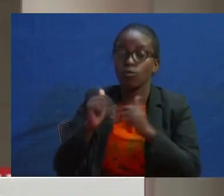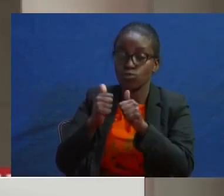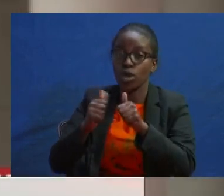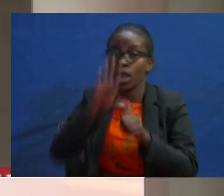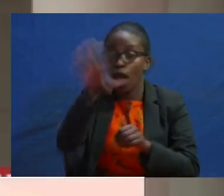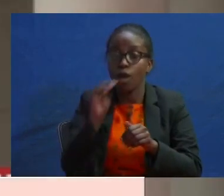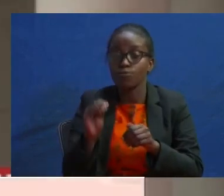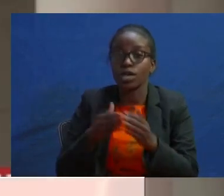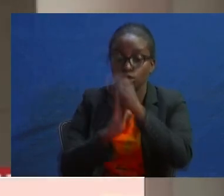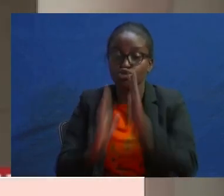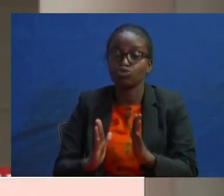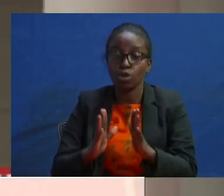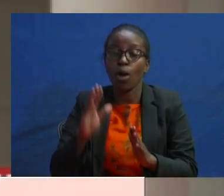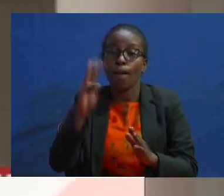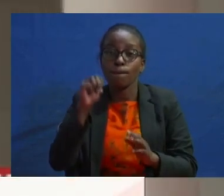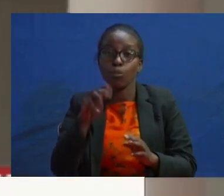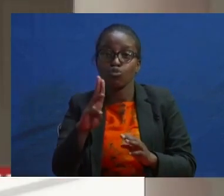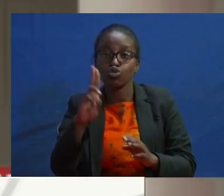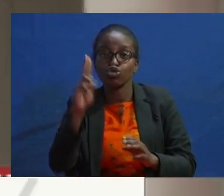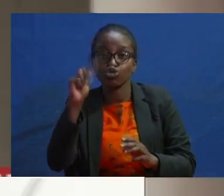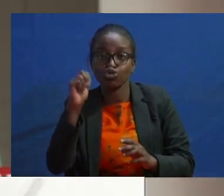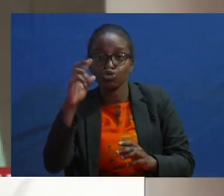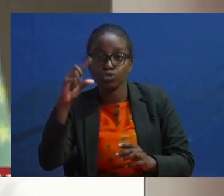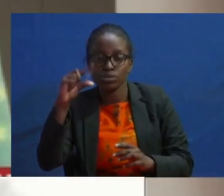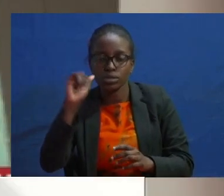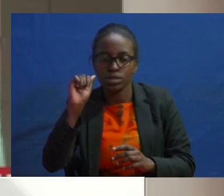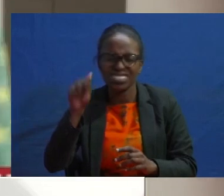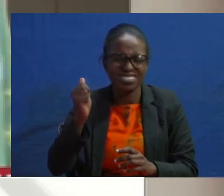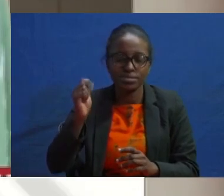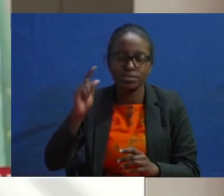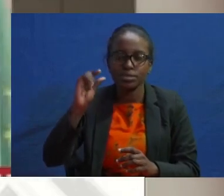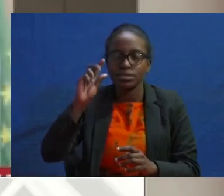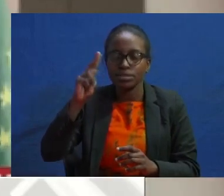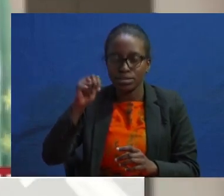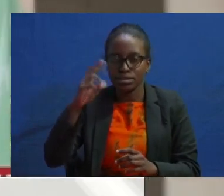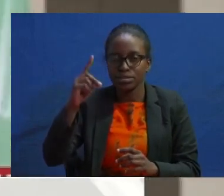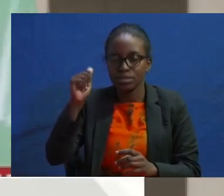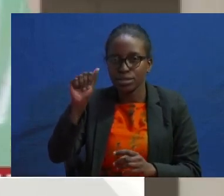debate called Mujadala to allow him outline how he will lead and achieve the Africa's